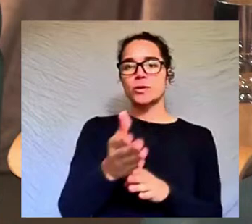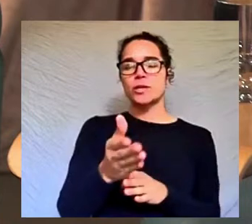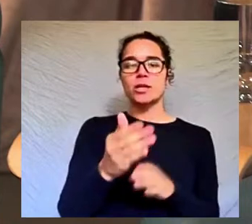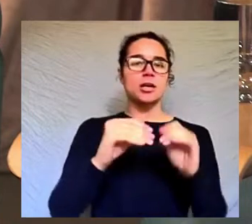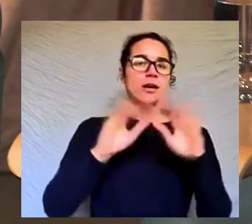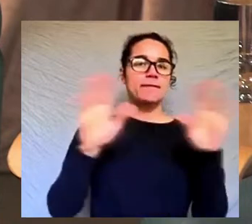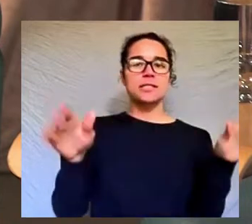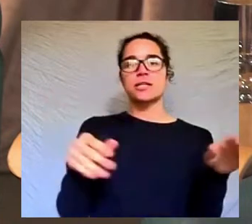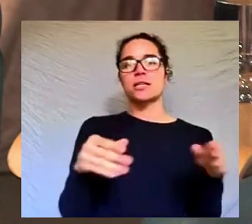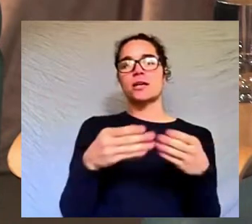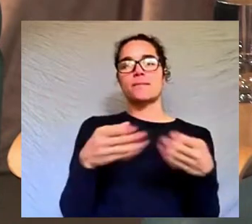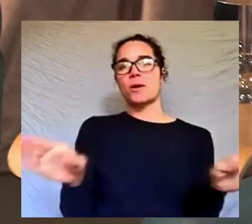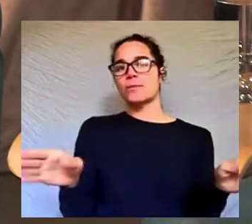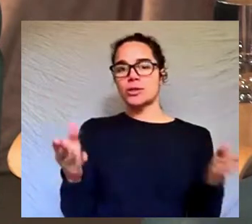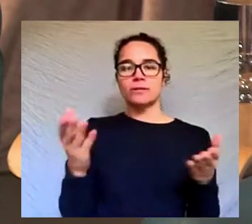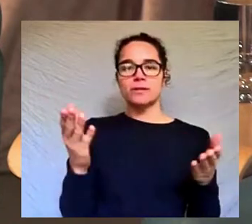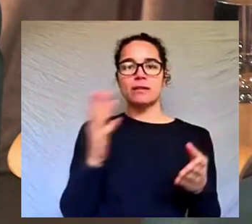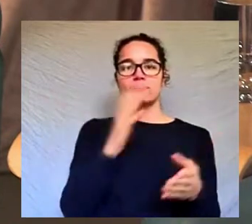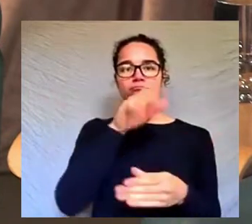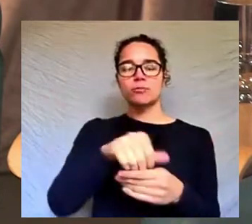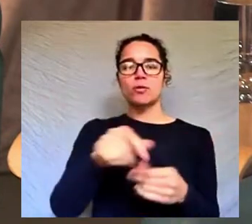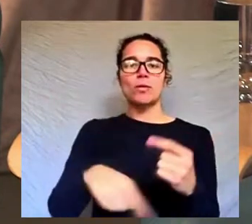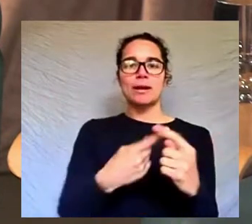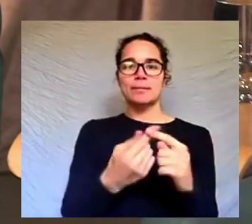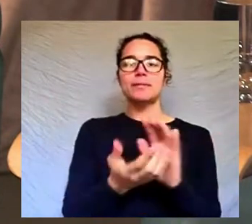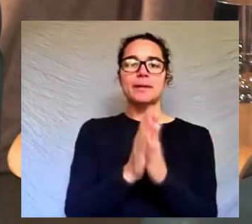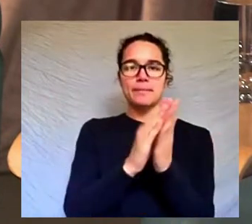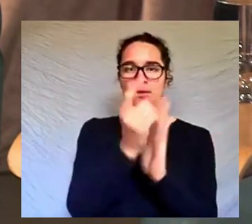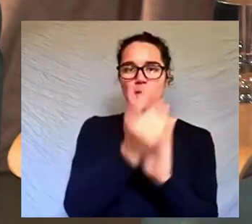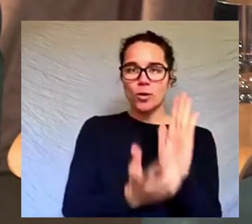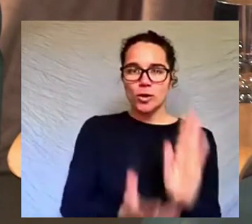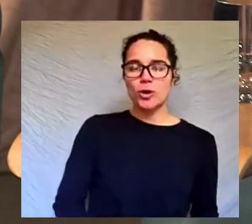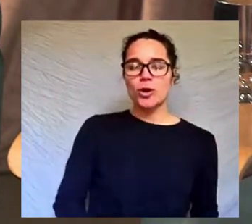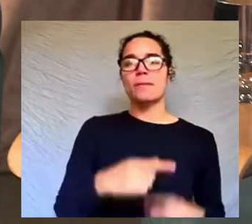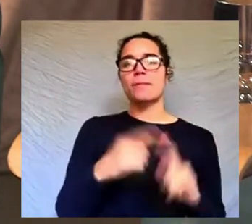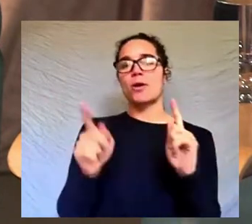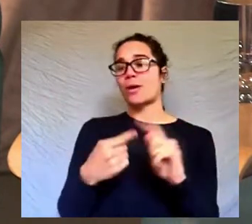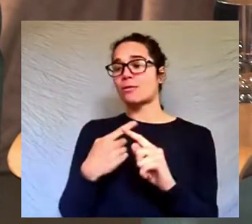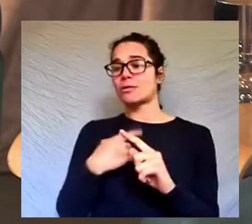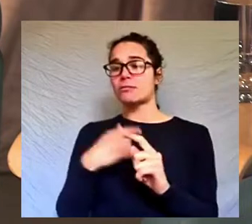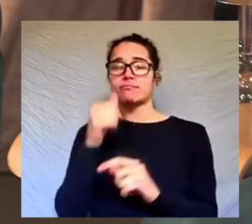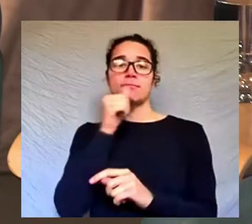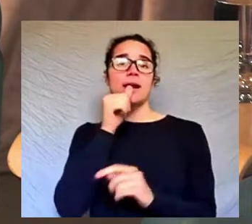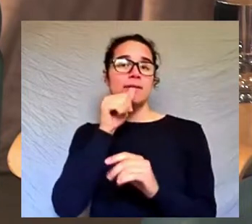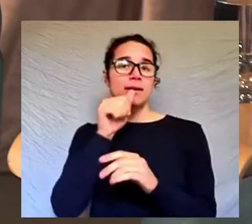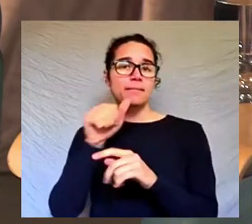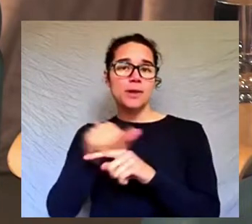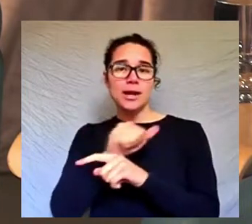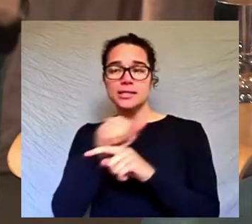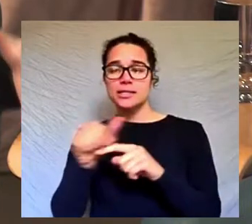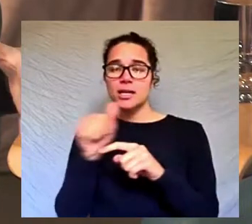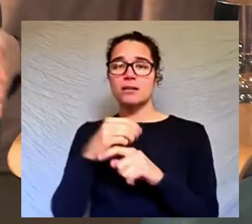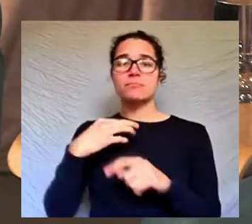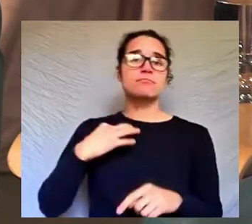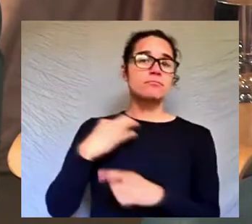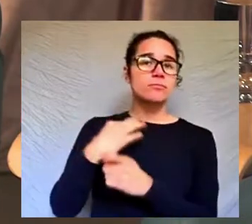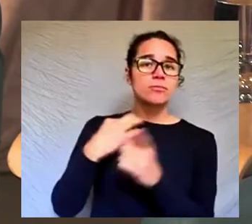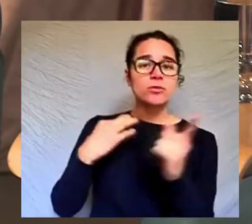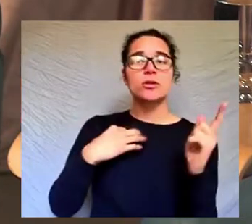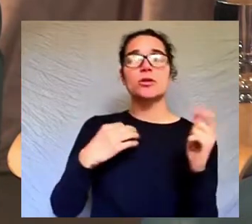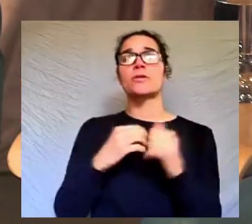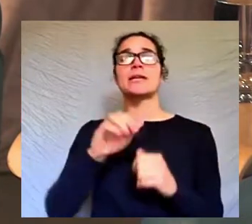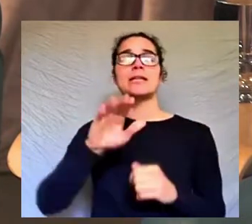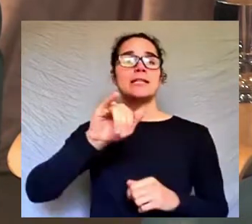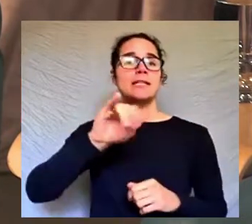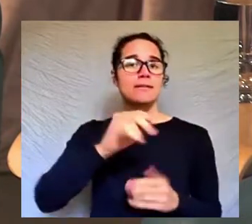a prosecutor. But when I was in private practice, I volunteered on a state agency and on a city agency and in a civil rights